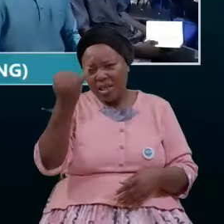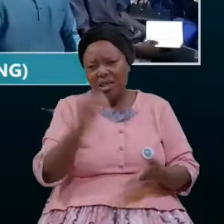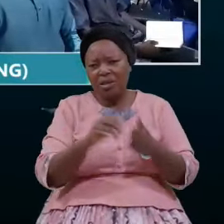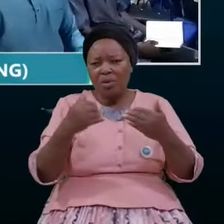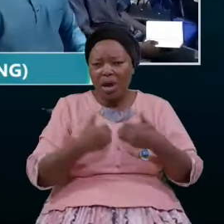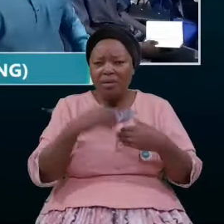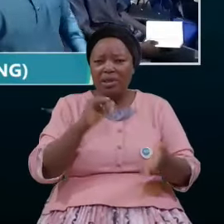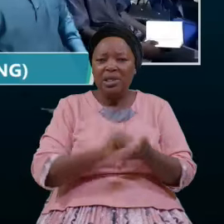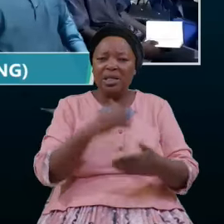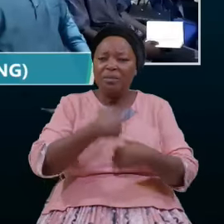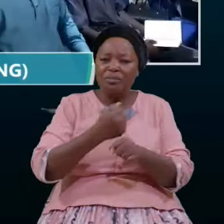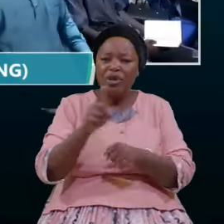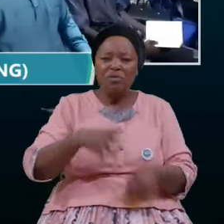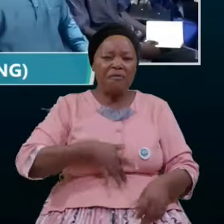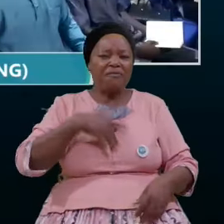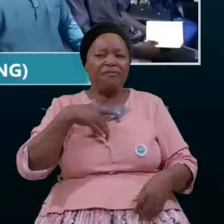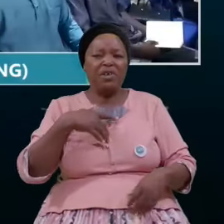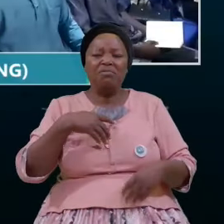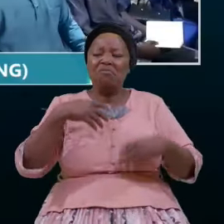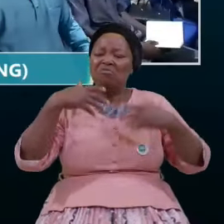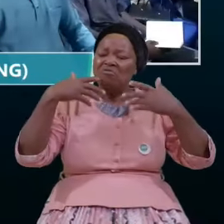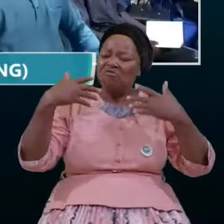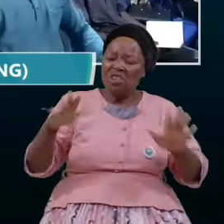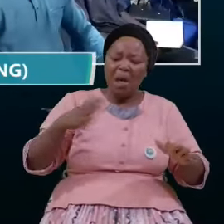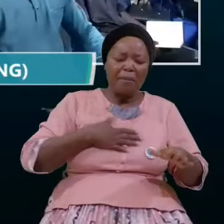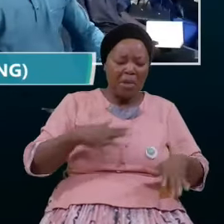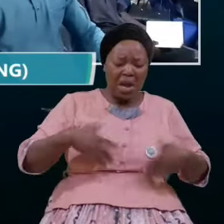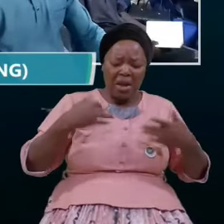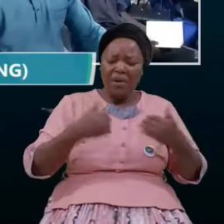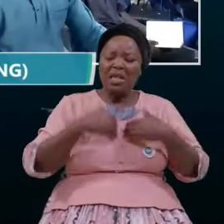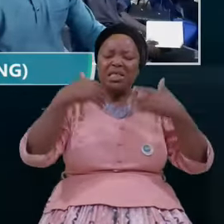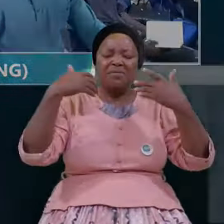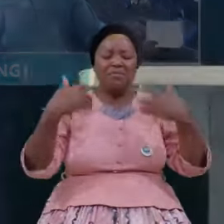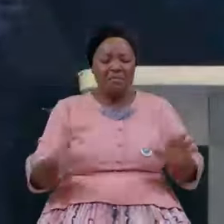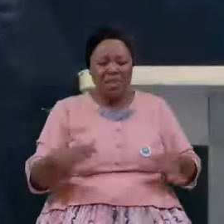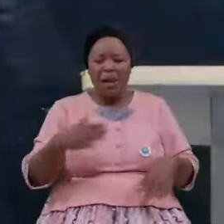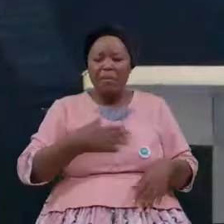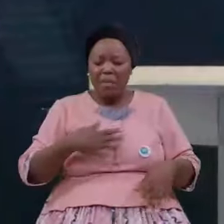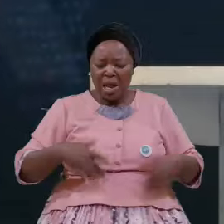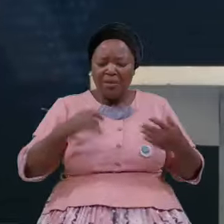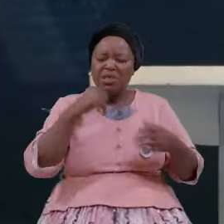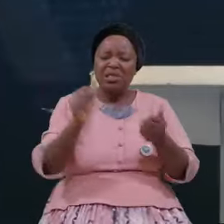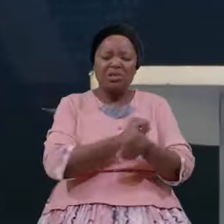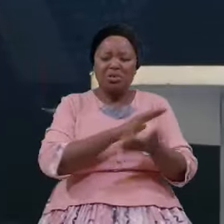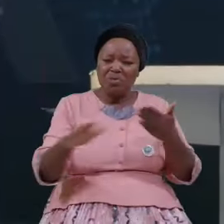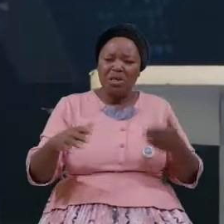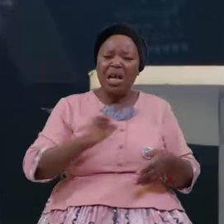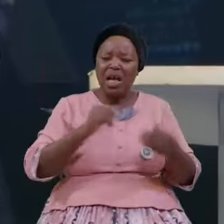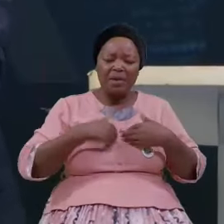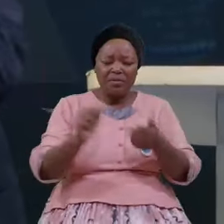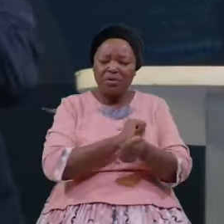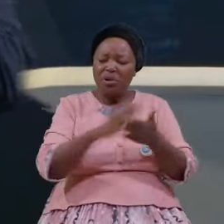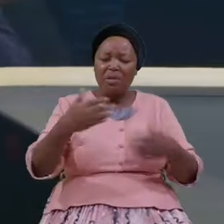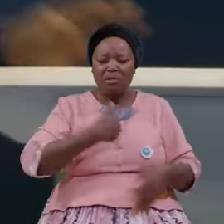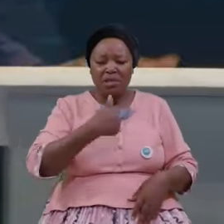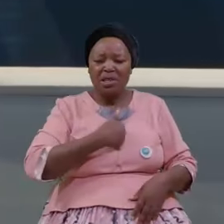feel it's over, my life is gone, I've destroyed myself, I've seen beyond the